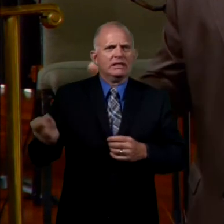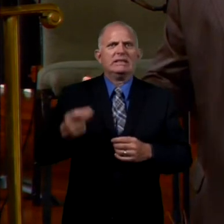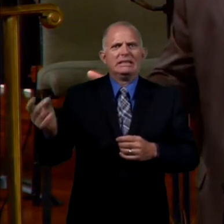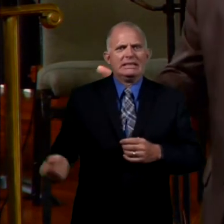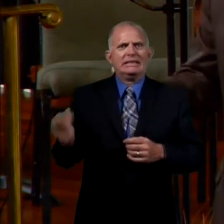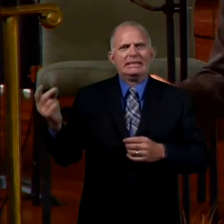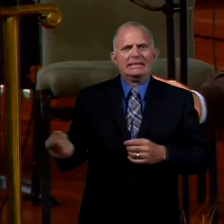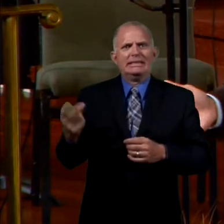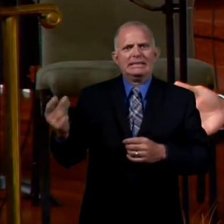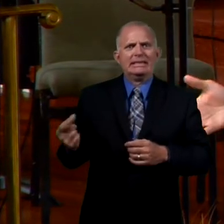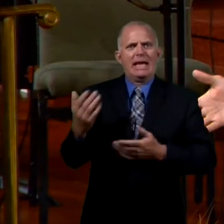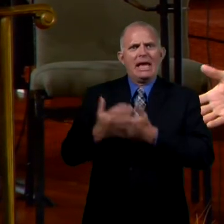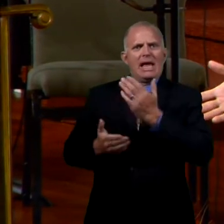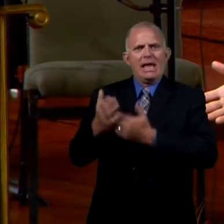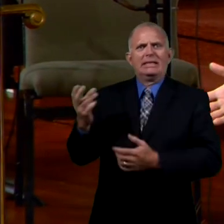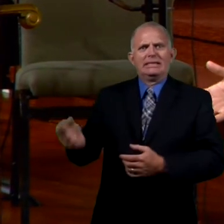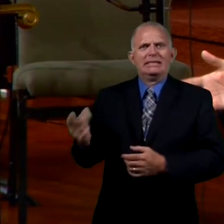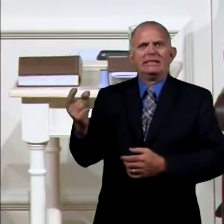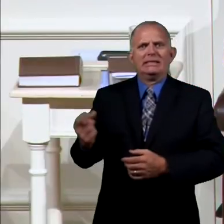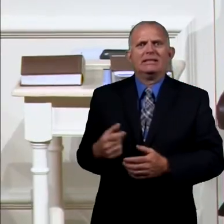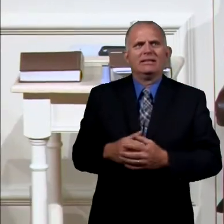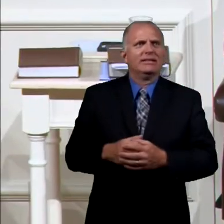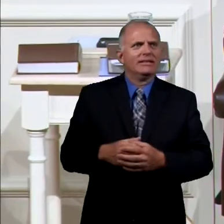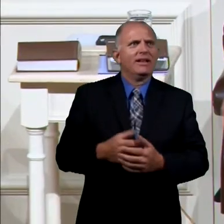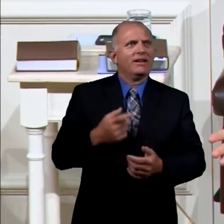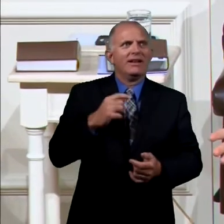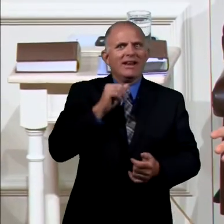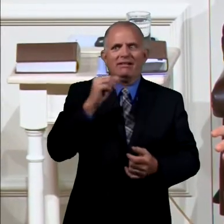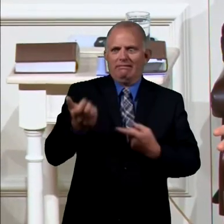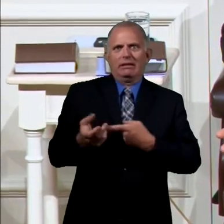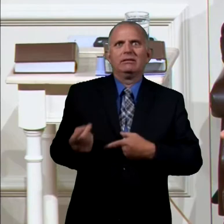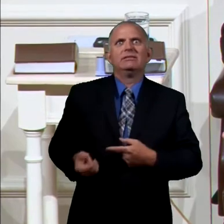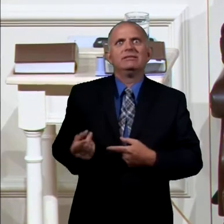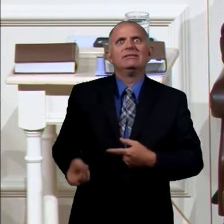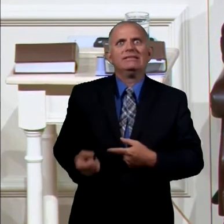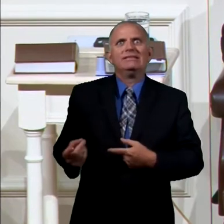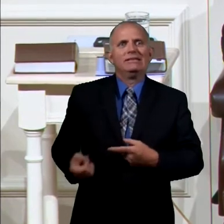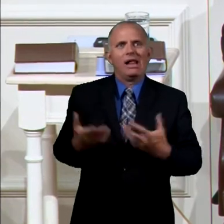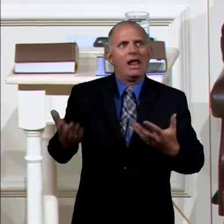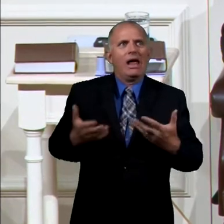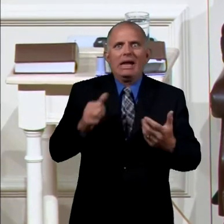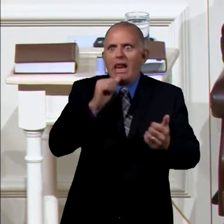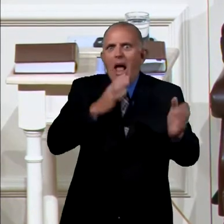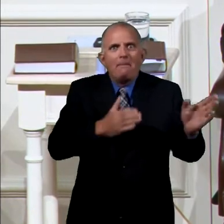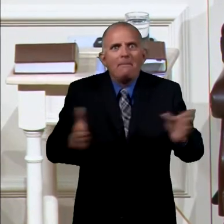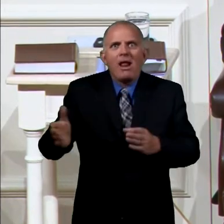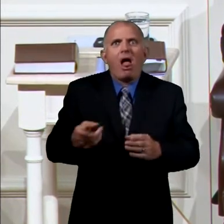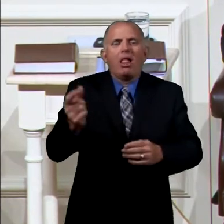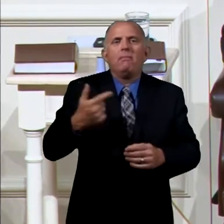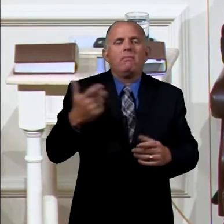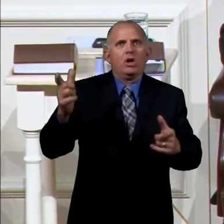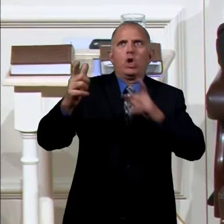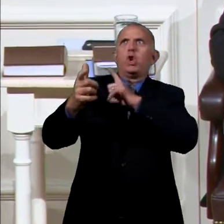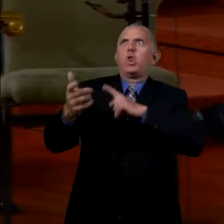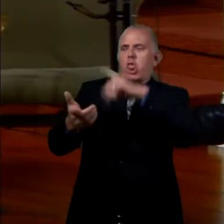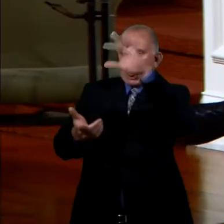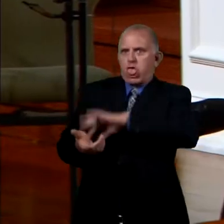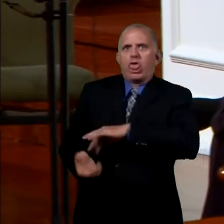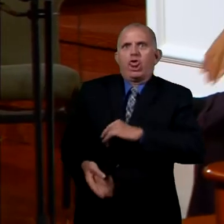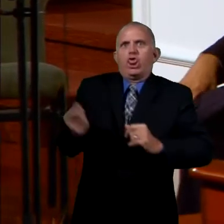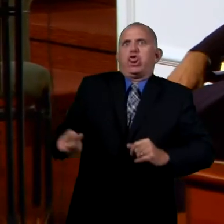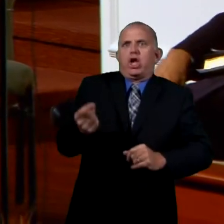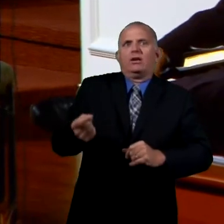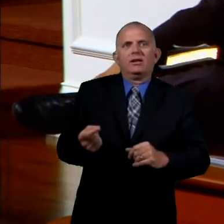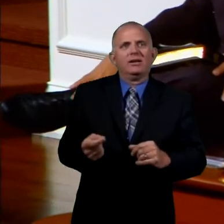a terrible idea. I do it totally subconsciously. It must be the Lord moving my hand. Maybe the